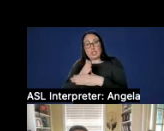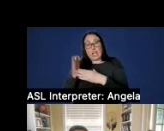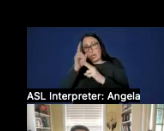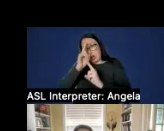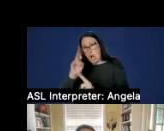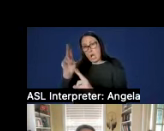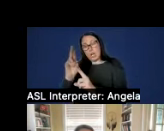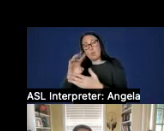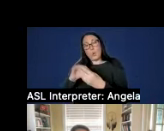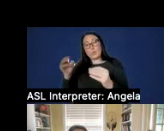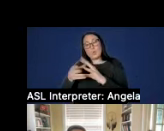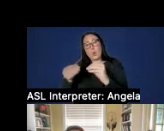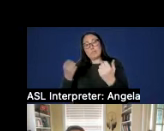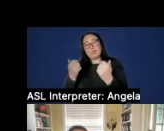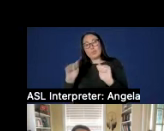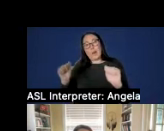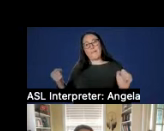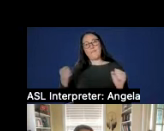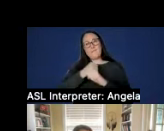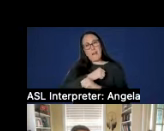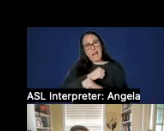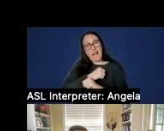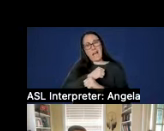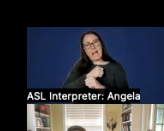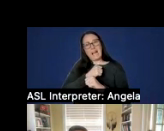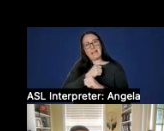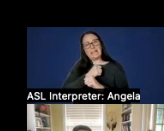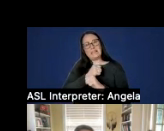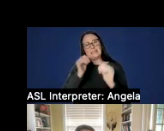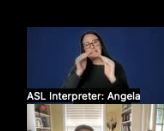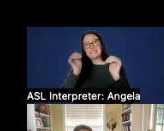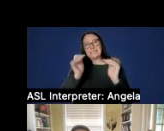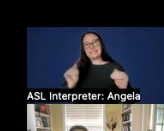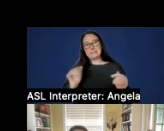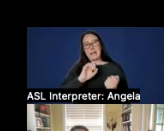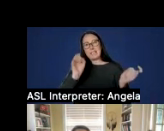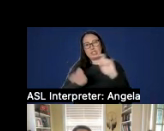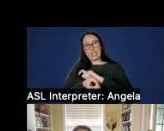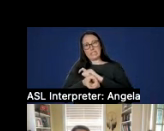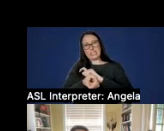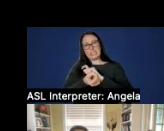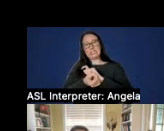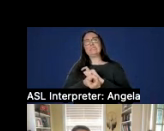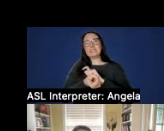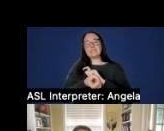to fight to make those systematic changes using those stories.